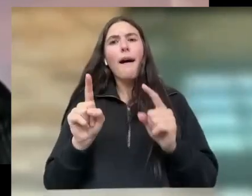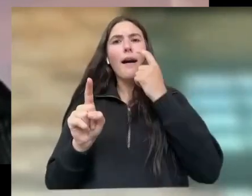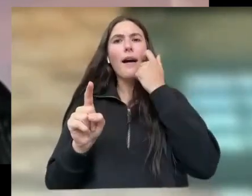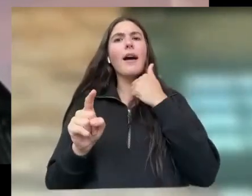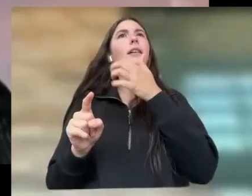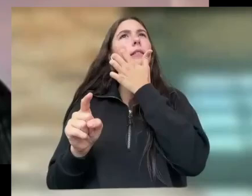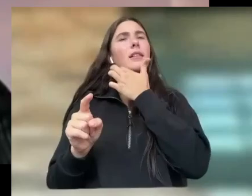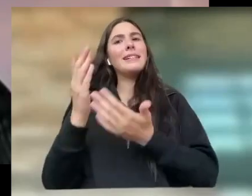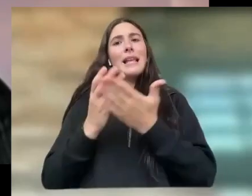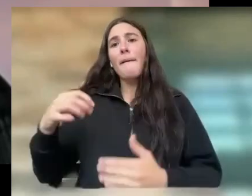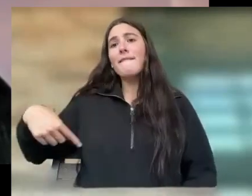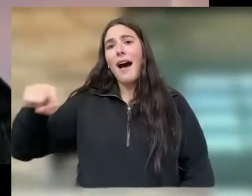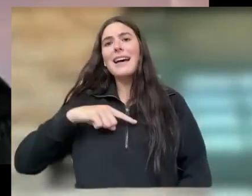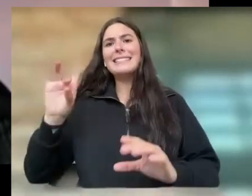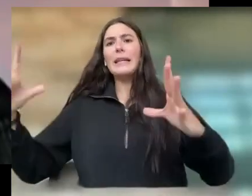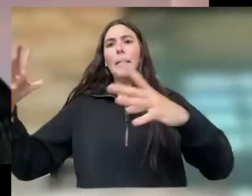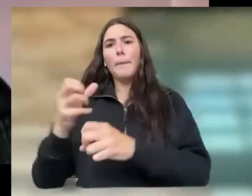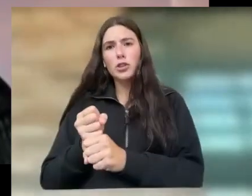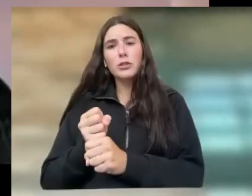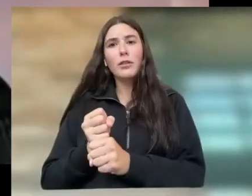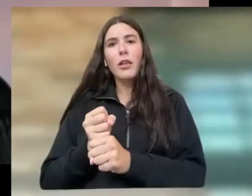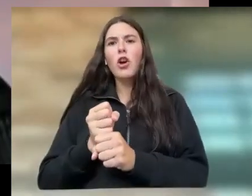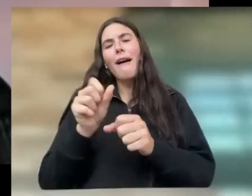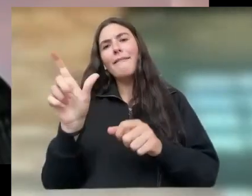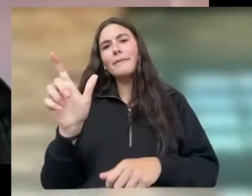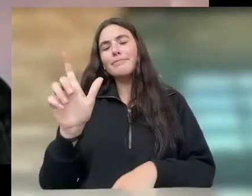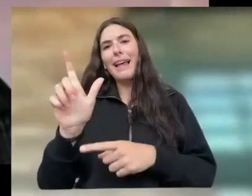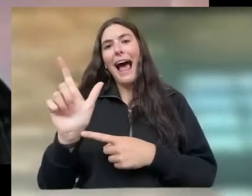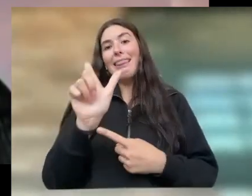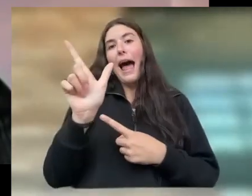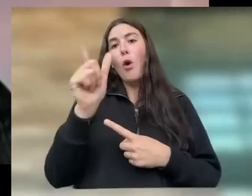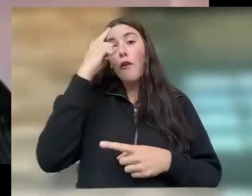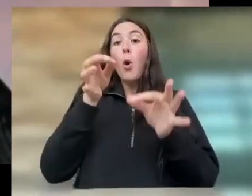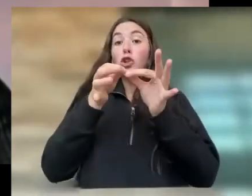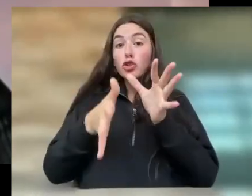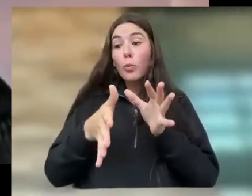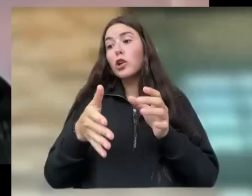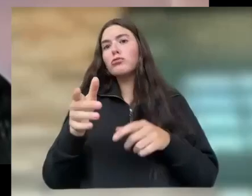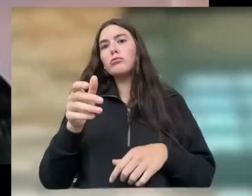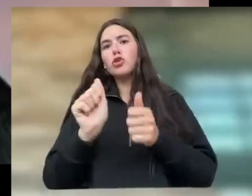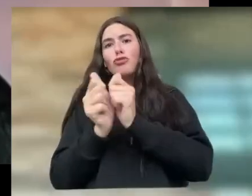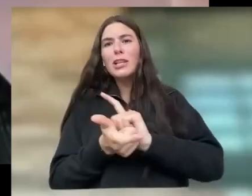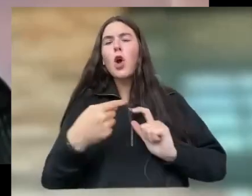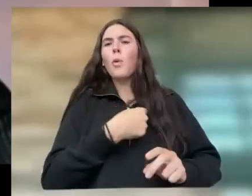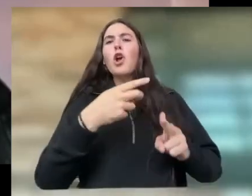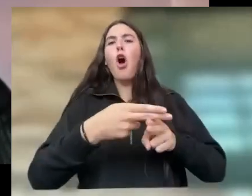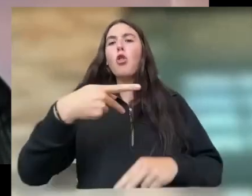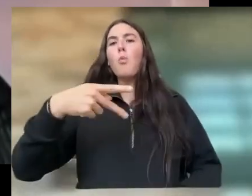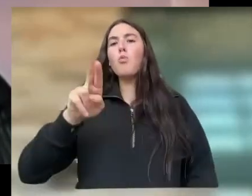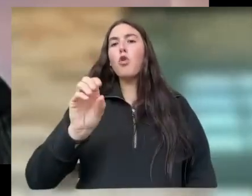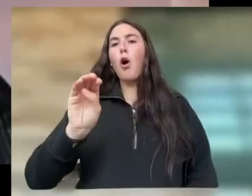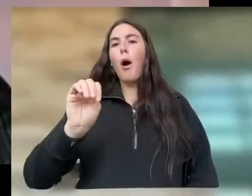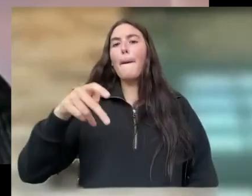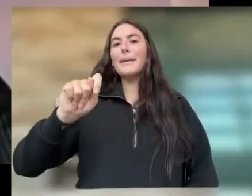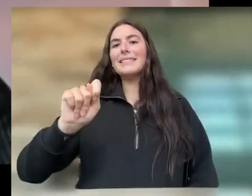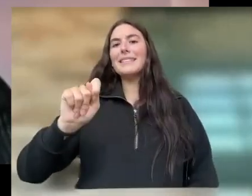put together what we call a prompt library for interpreters and translators that we call the prompt powerhouse. So I'm going to find the